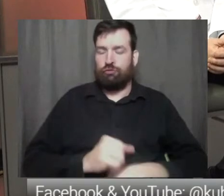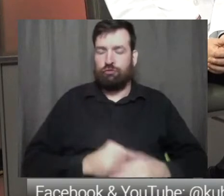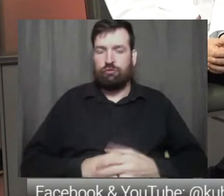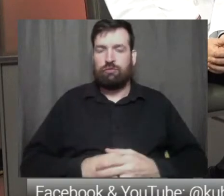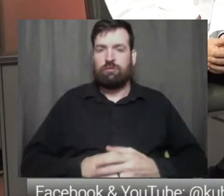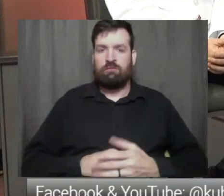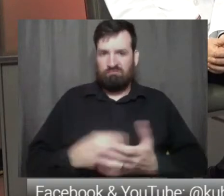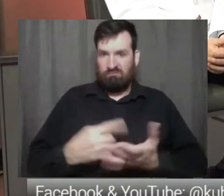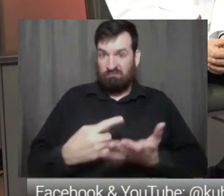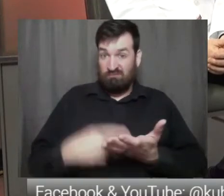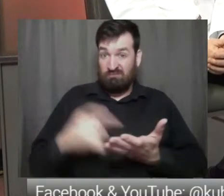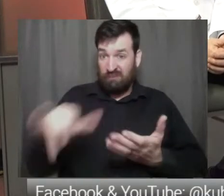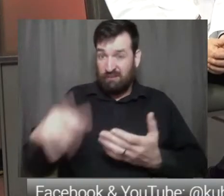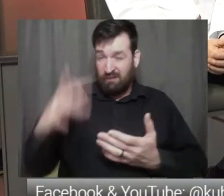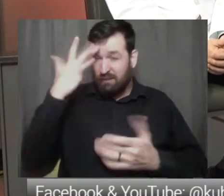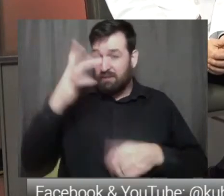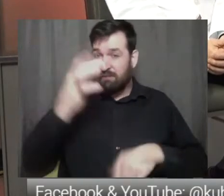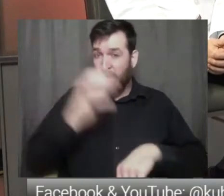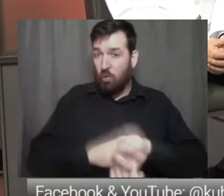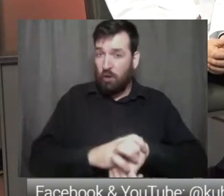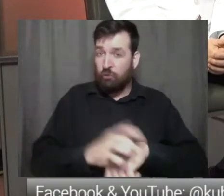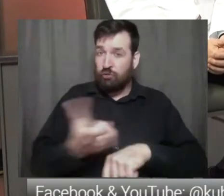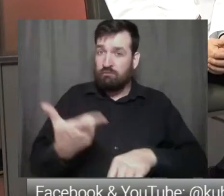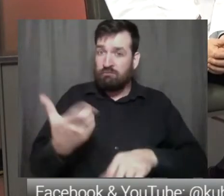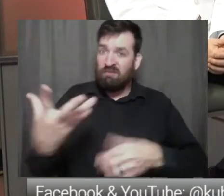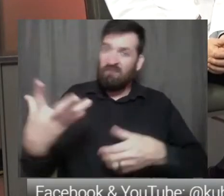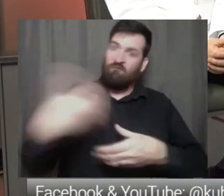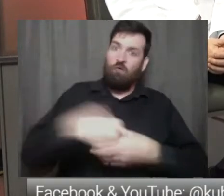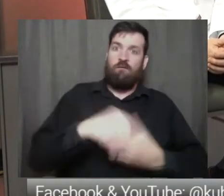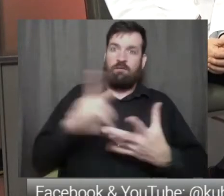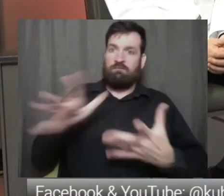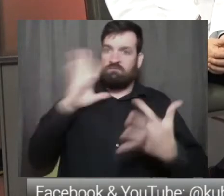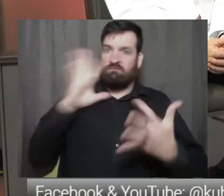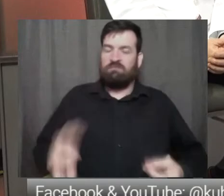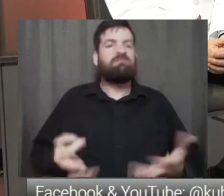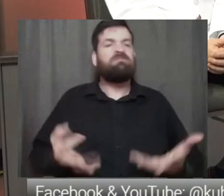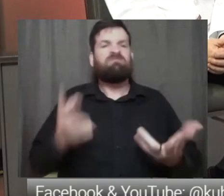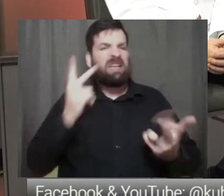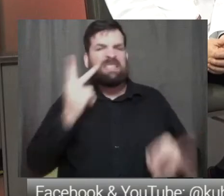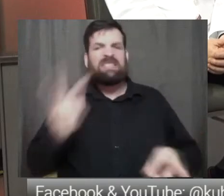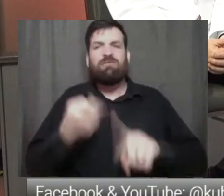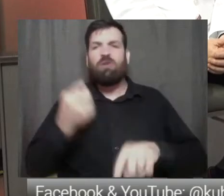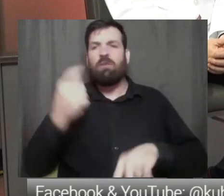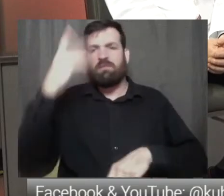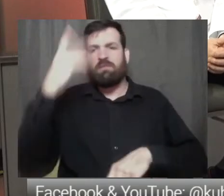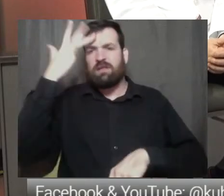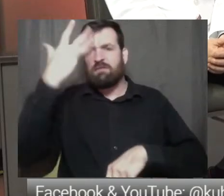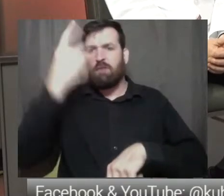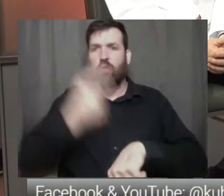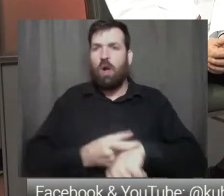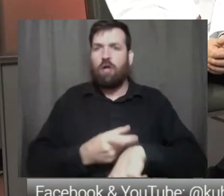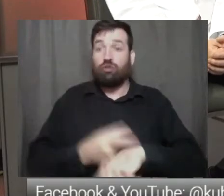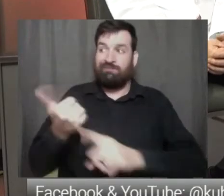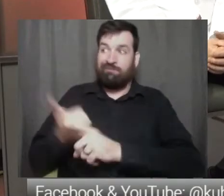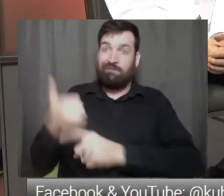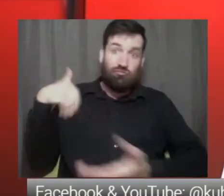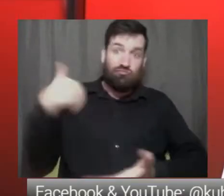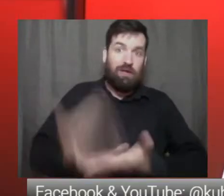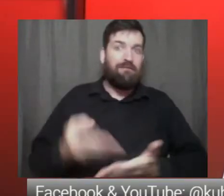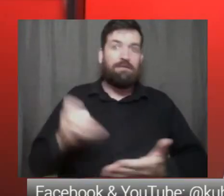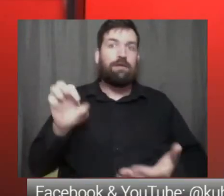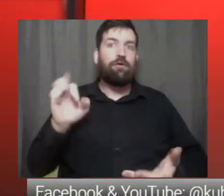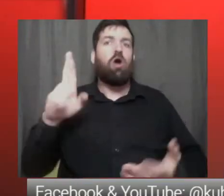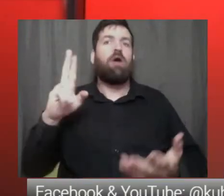played a role in the types of treatment you did, what did you see on the smartwatch once Jeff arrived in the ER?